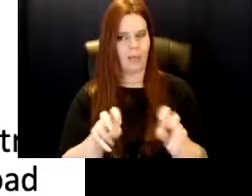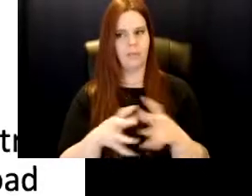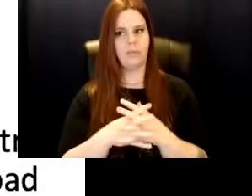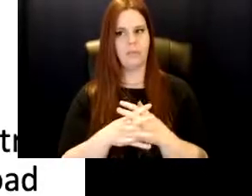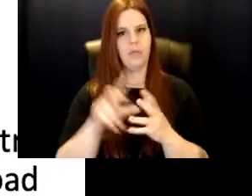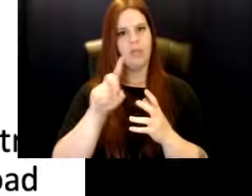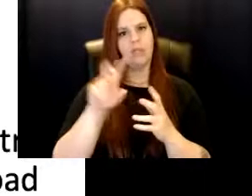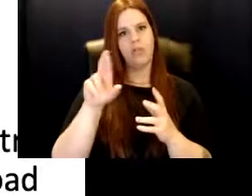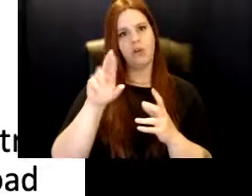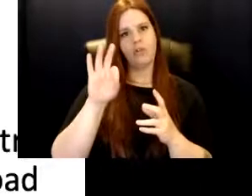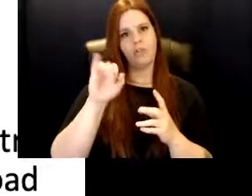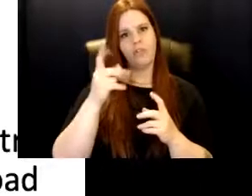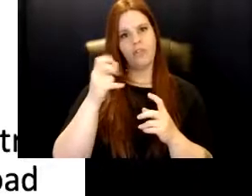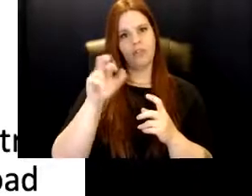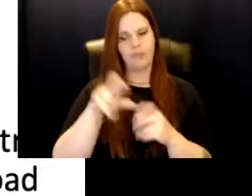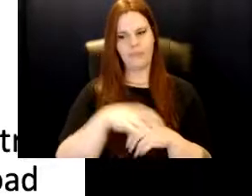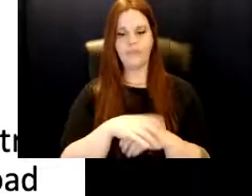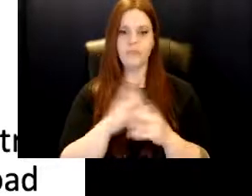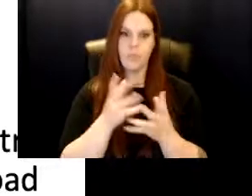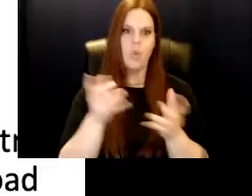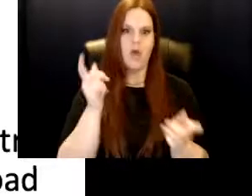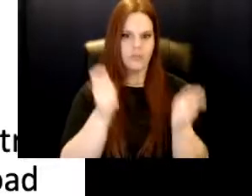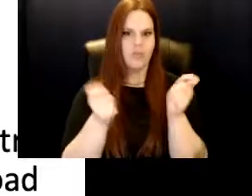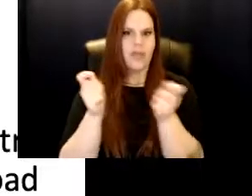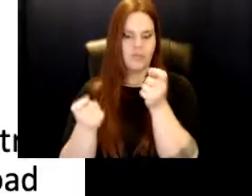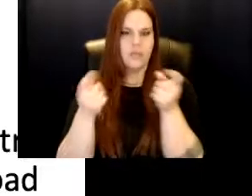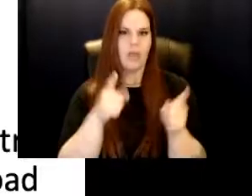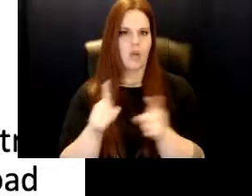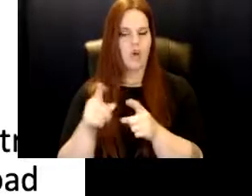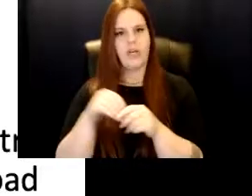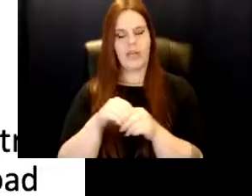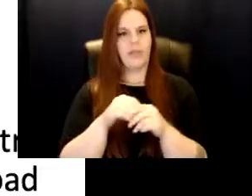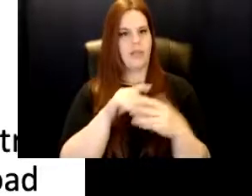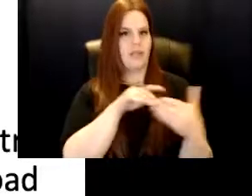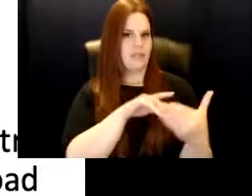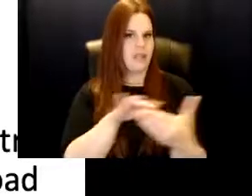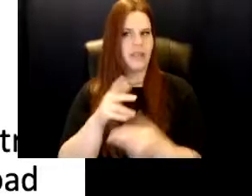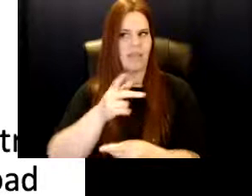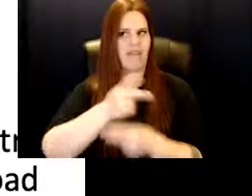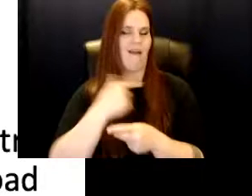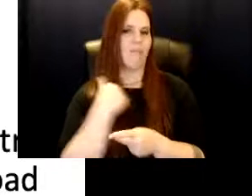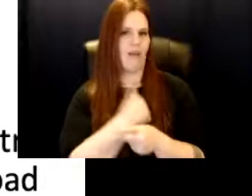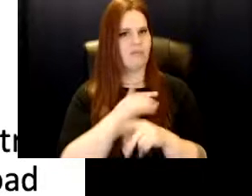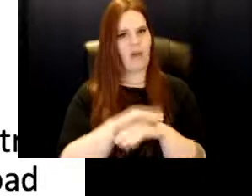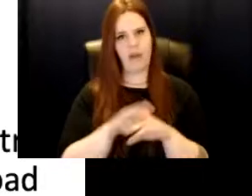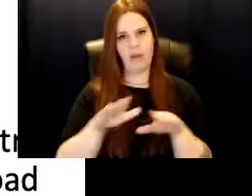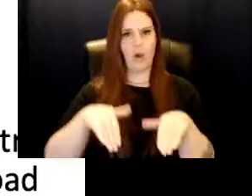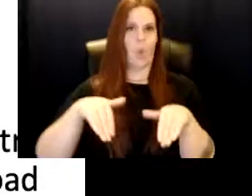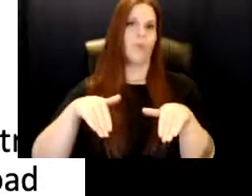Dr. Fisher. And so there were a lot of changes that occurred throughout this study that kept us on our toes as far